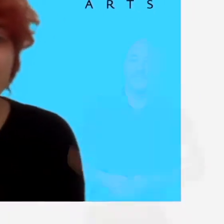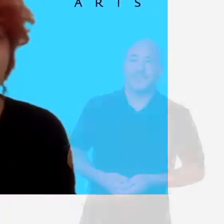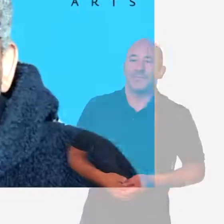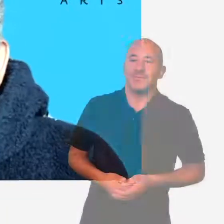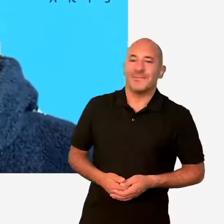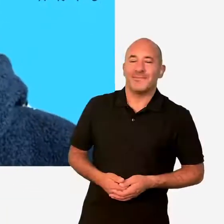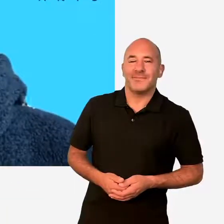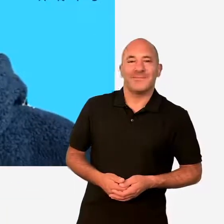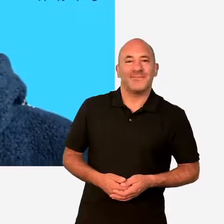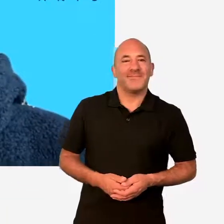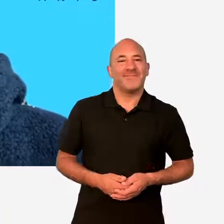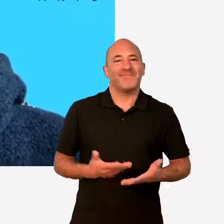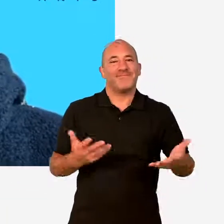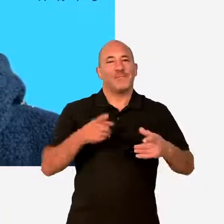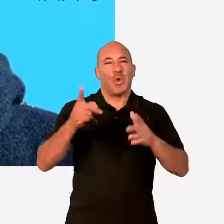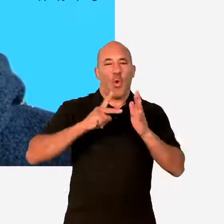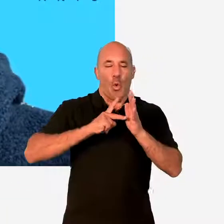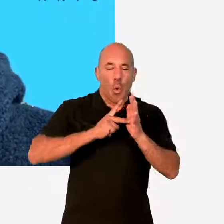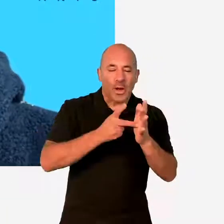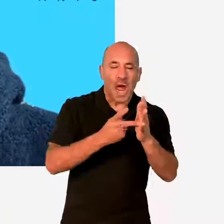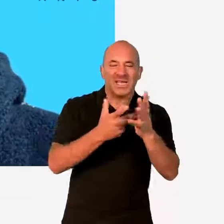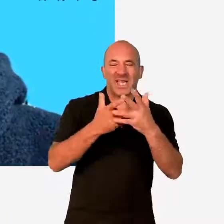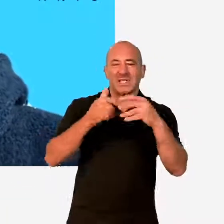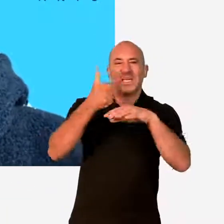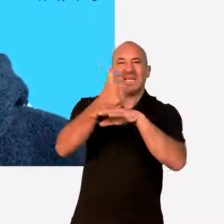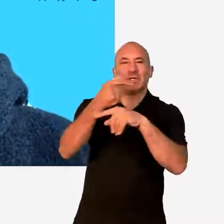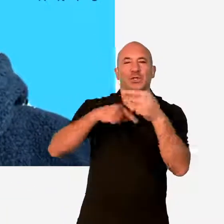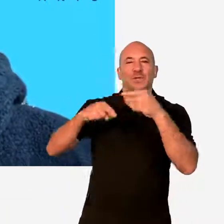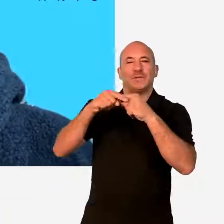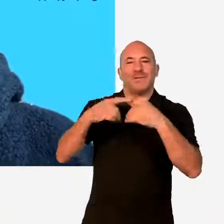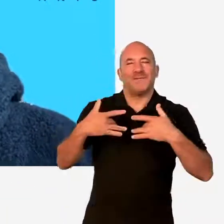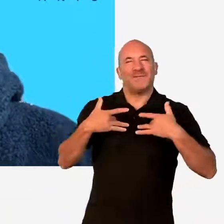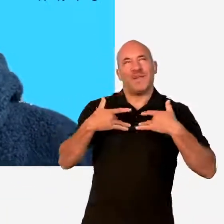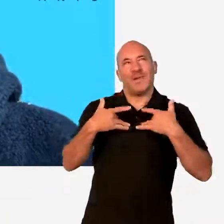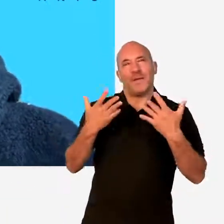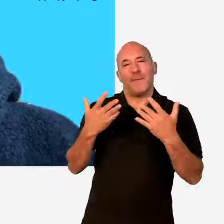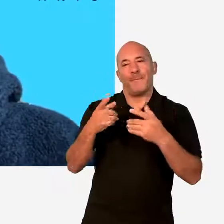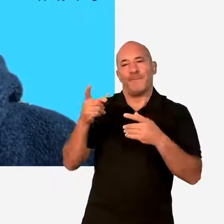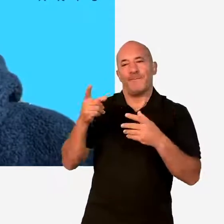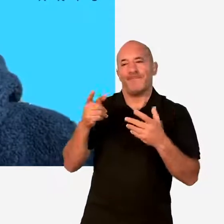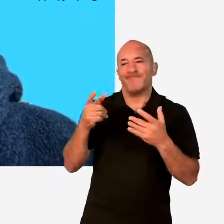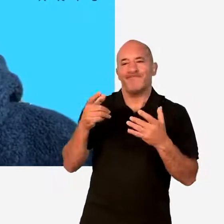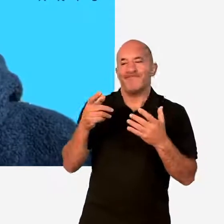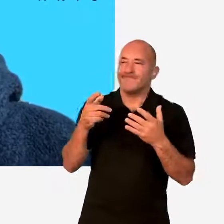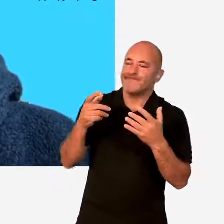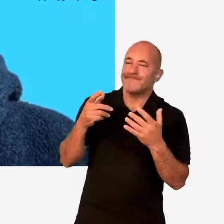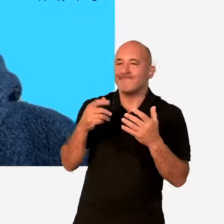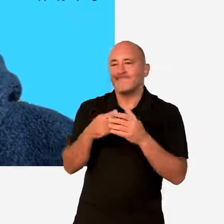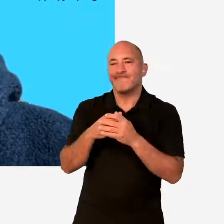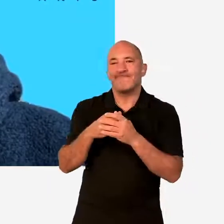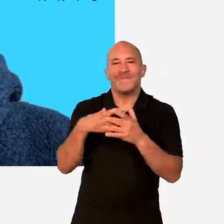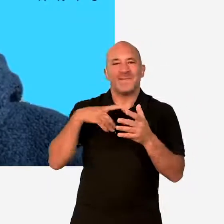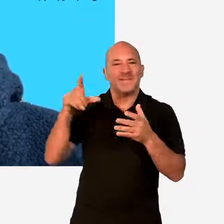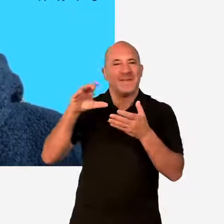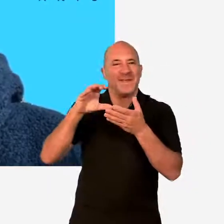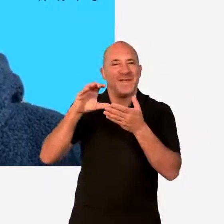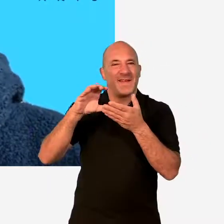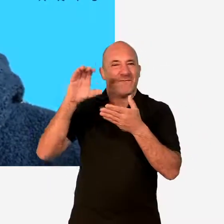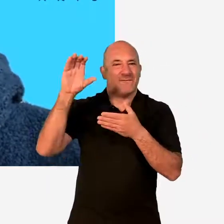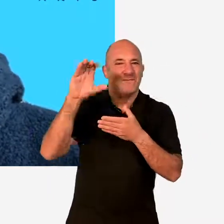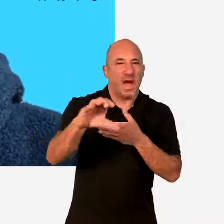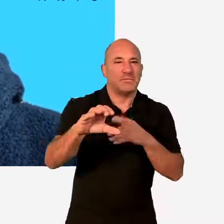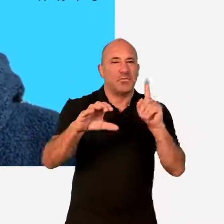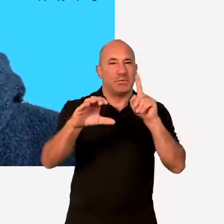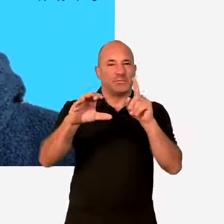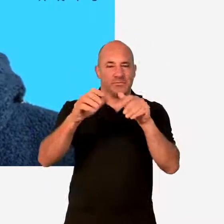normal. I think organizations and institutions, and they